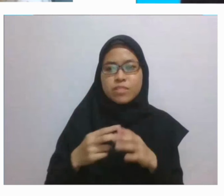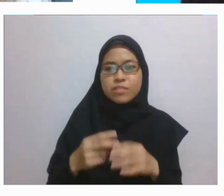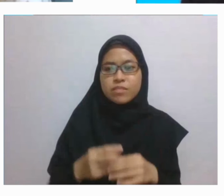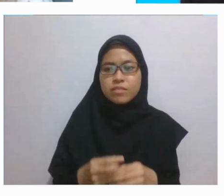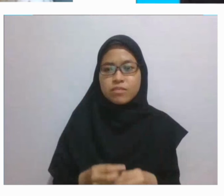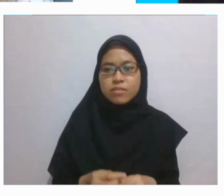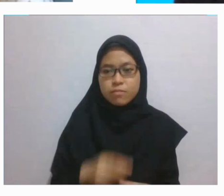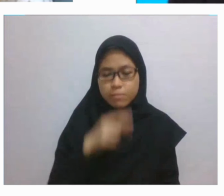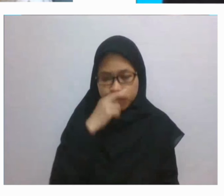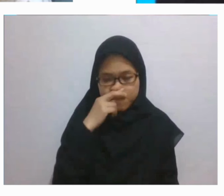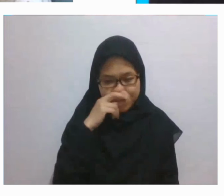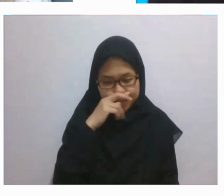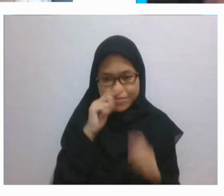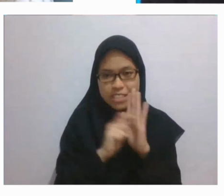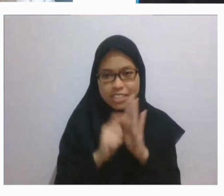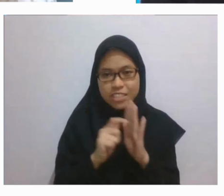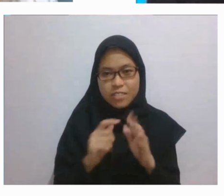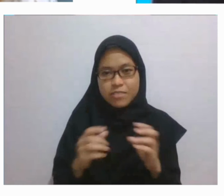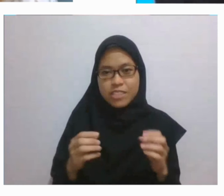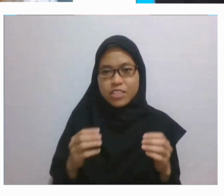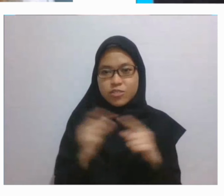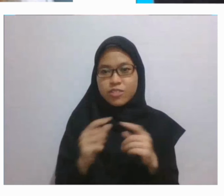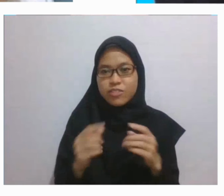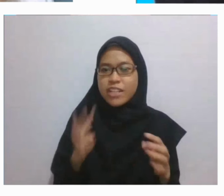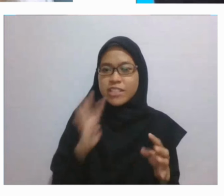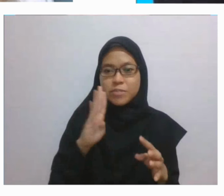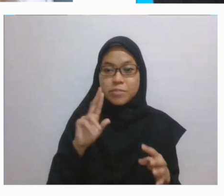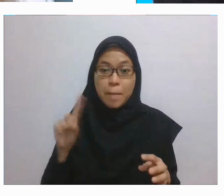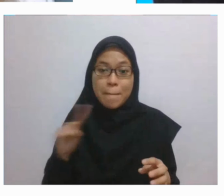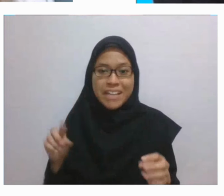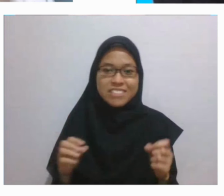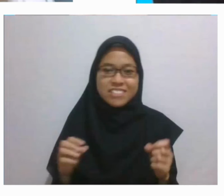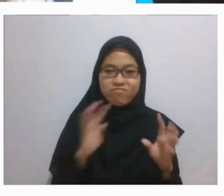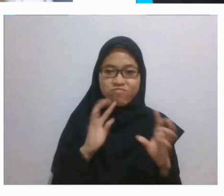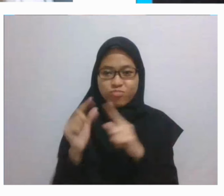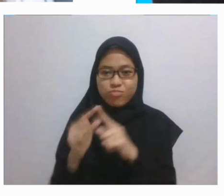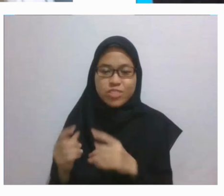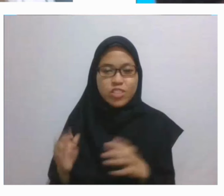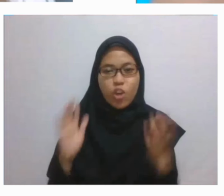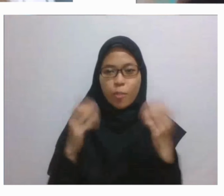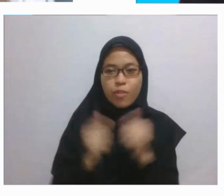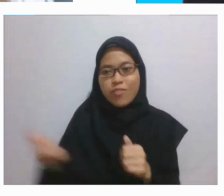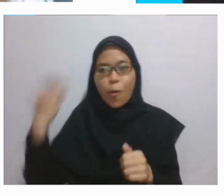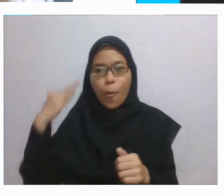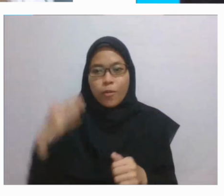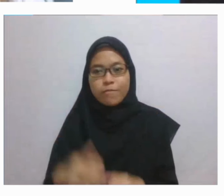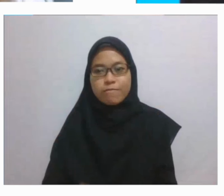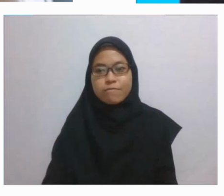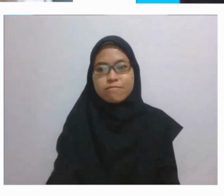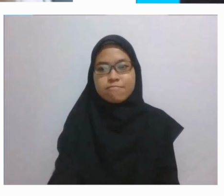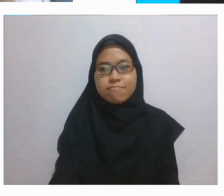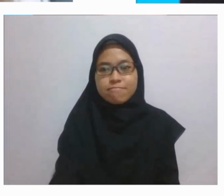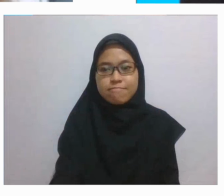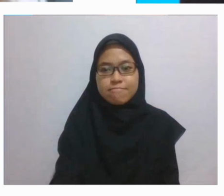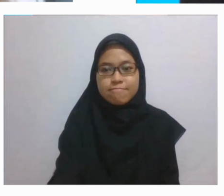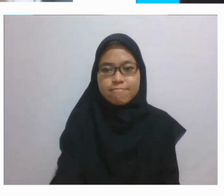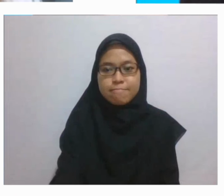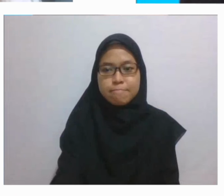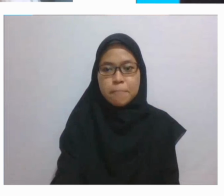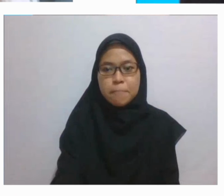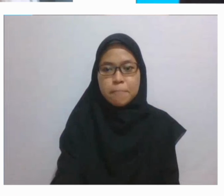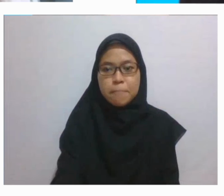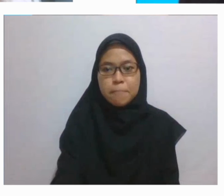becoming a bit more buzzy than perhaps it was before. I'm also intrigued to hear about a reference that you put in